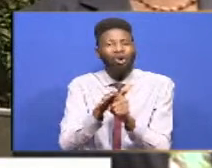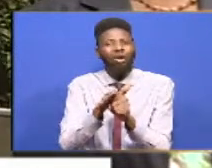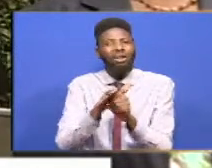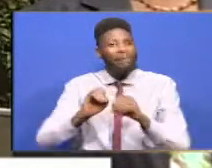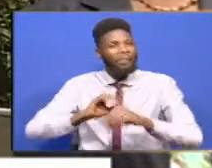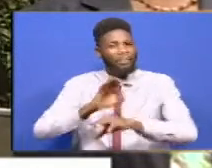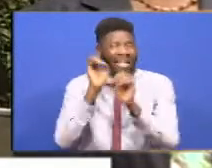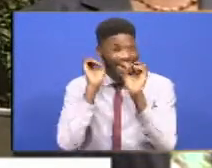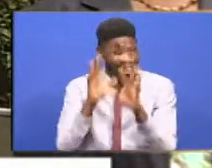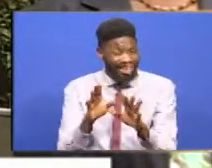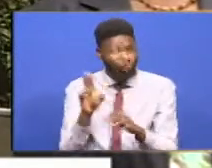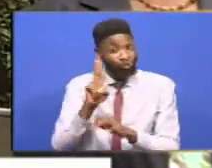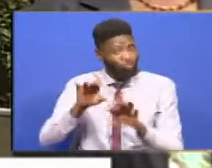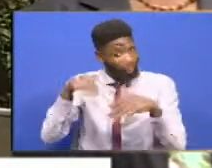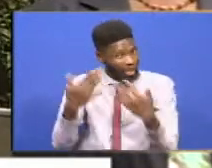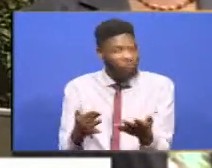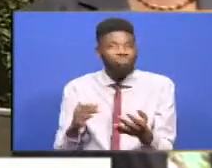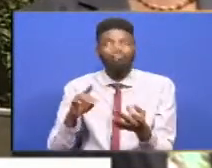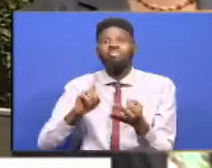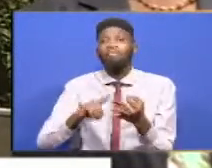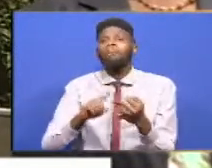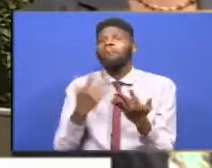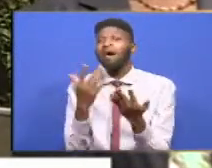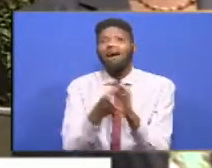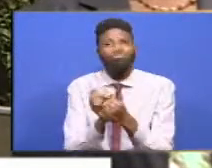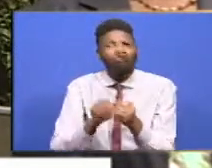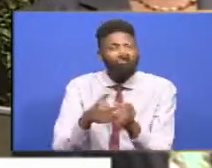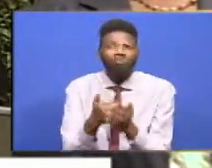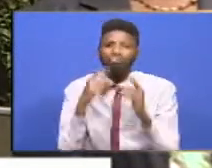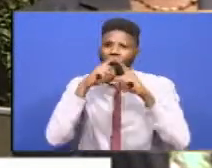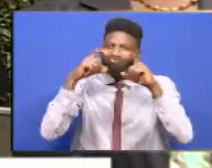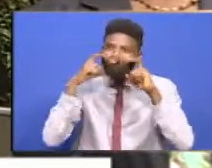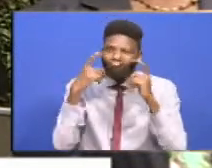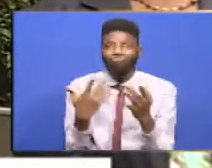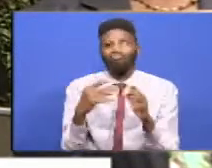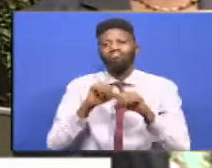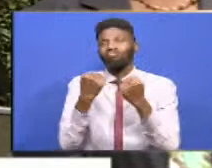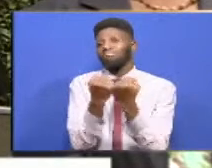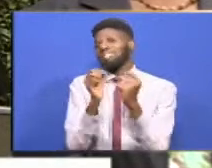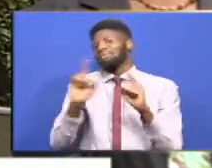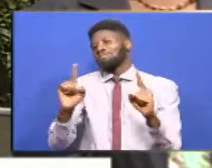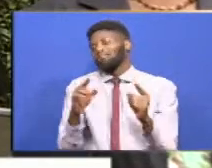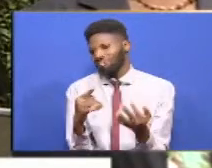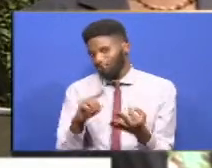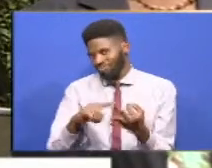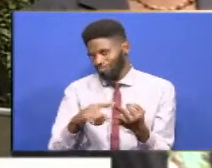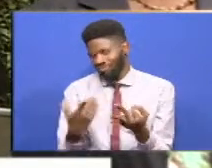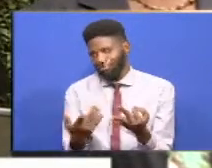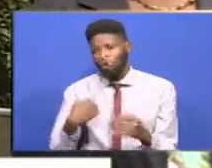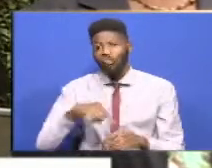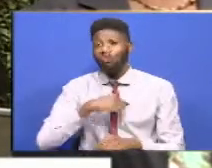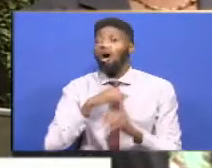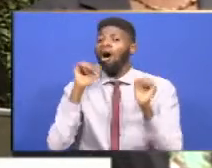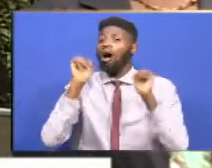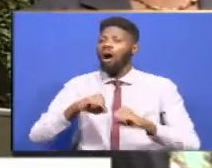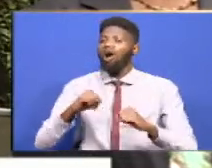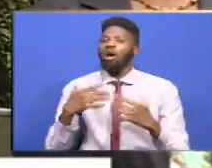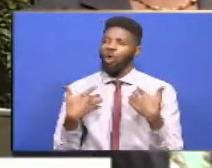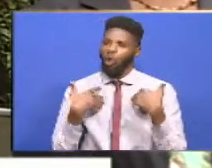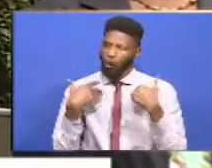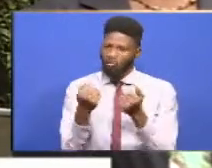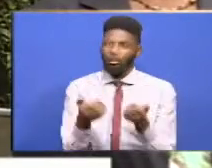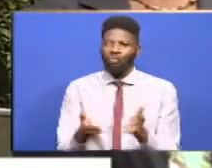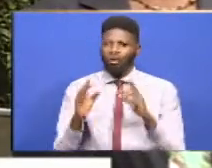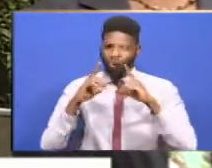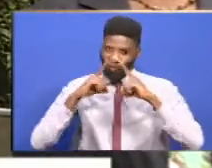masks, how you do the hand washing, and maintaining physical and social distancing. So we can confidently state that going